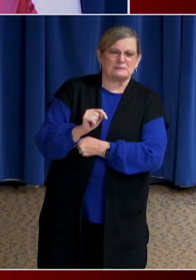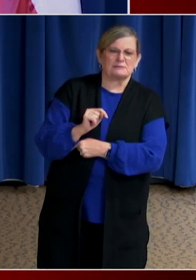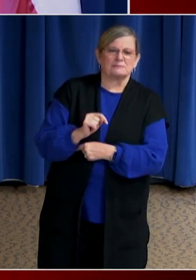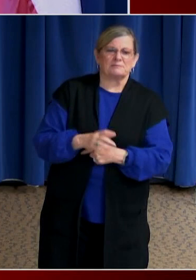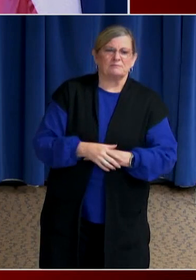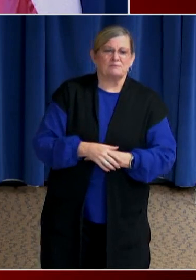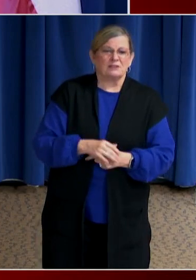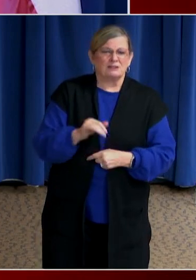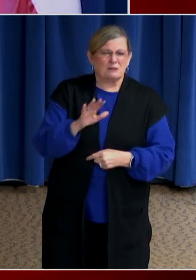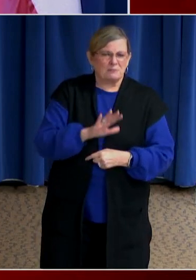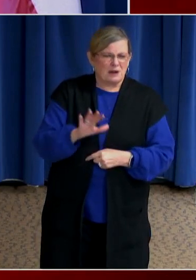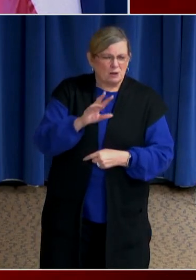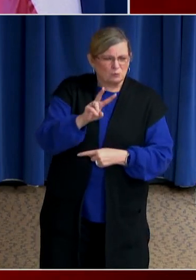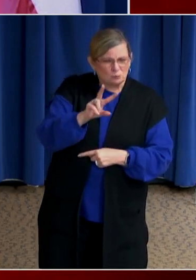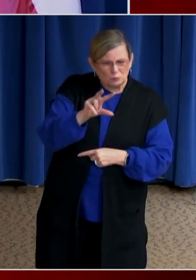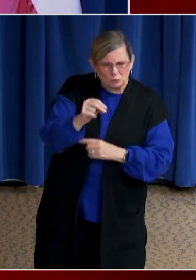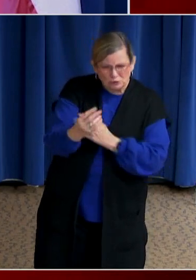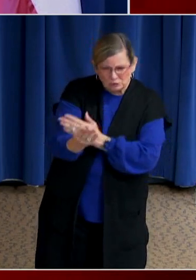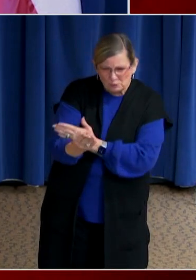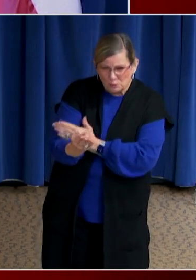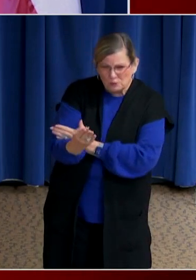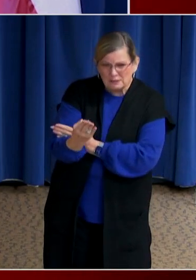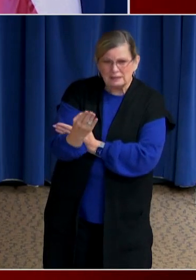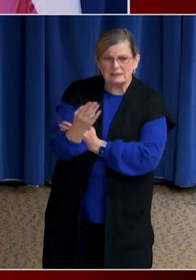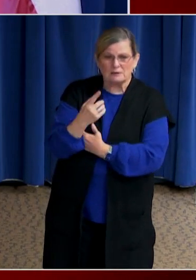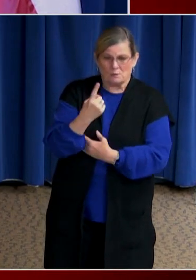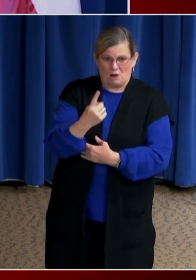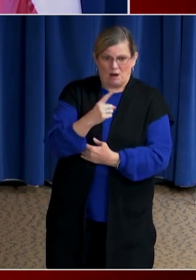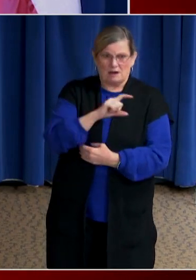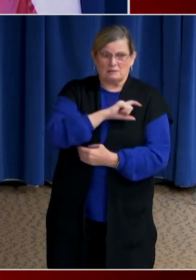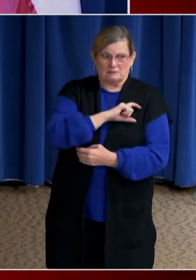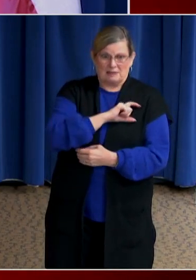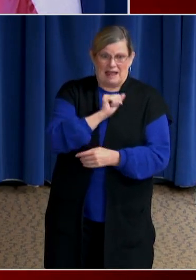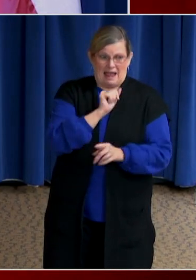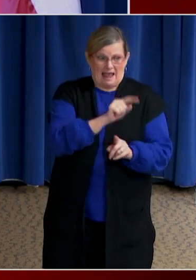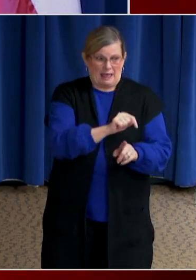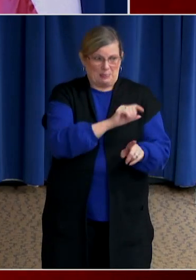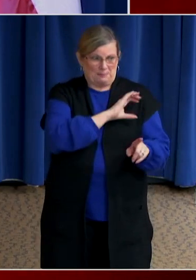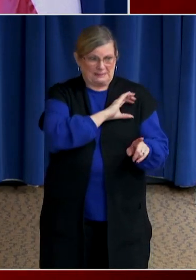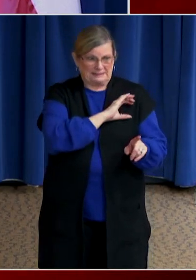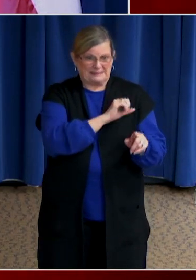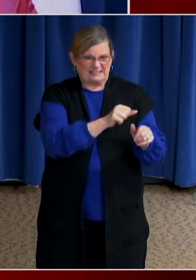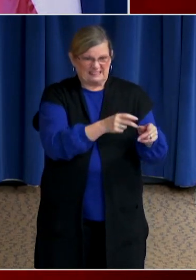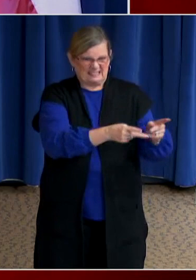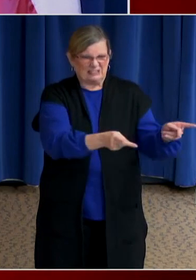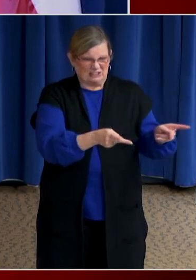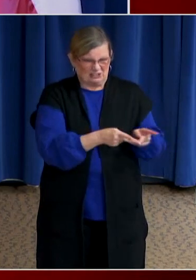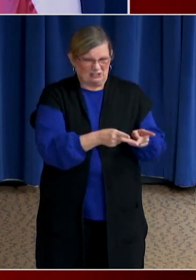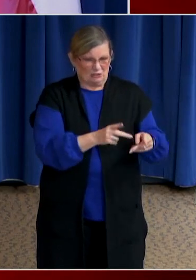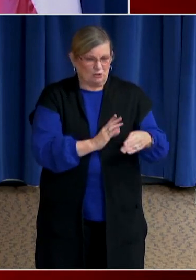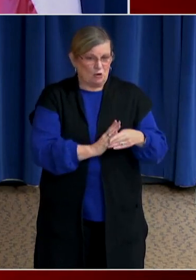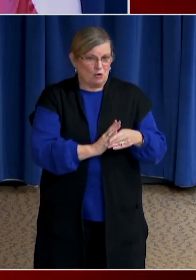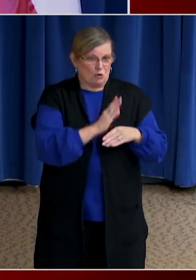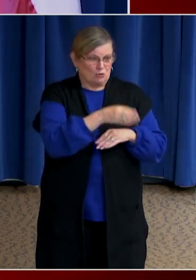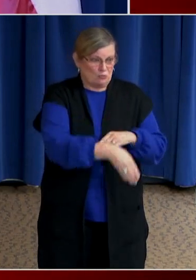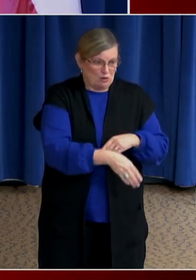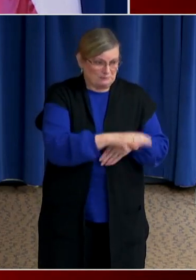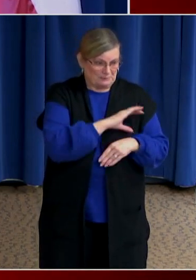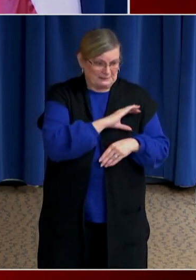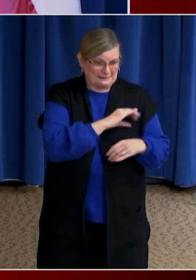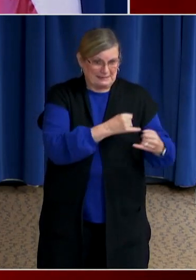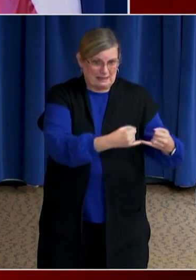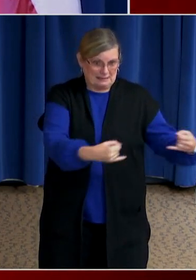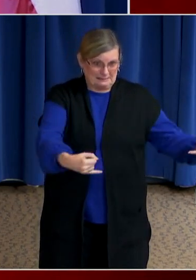Police Station where there was one arrest for crossing a police line. The Metropolitan Police Department did not have